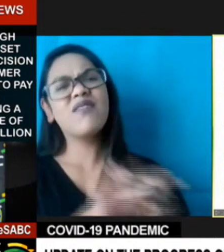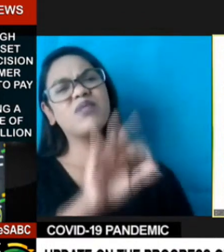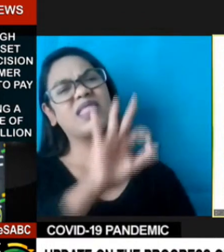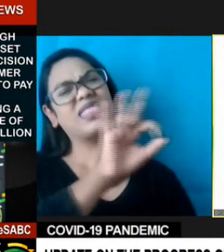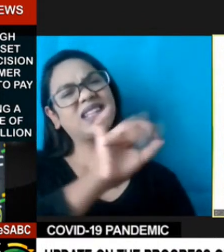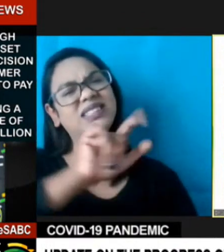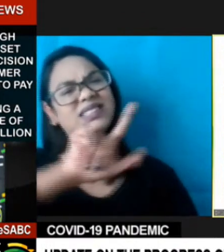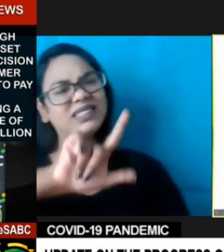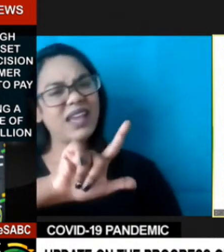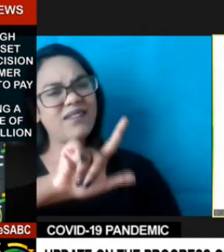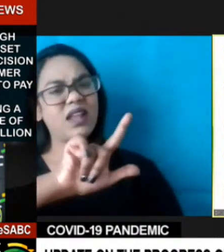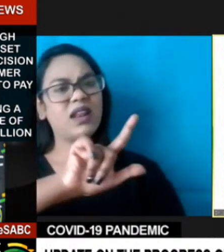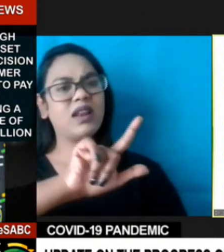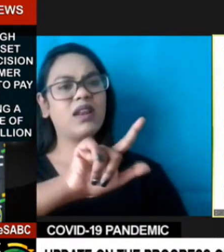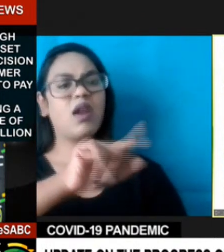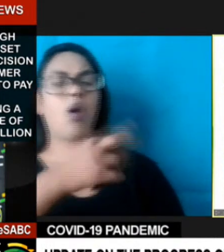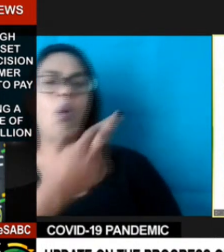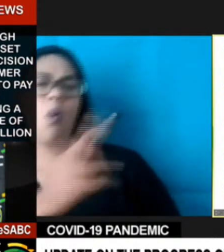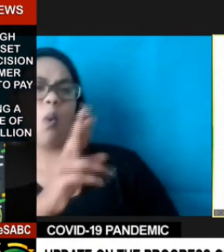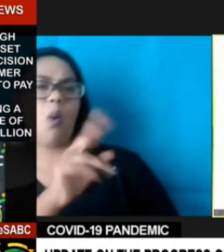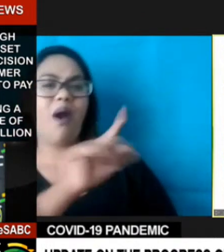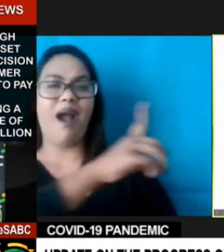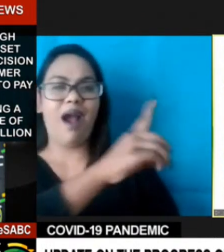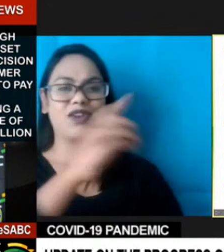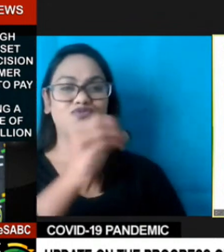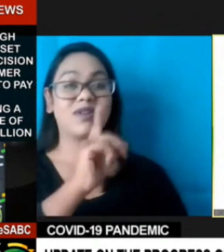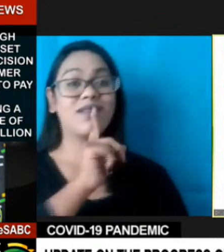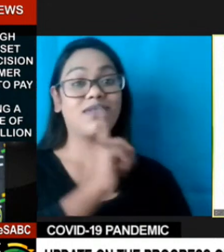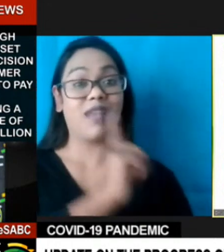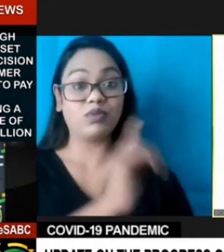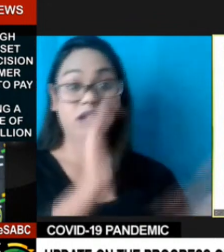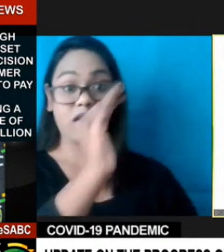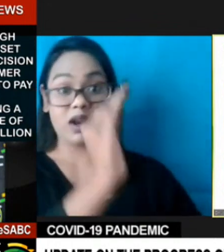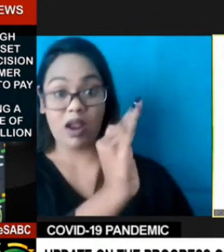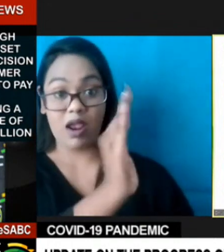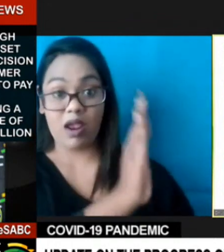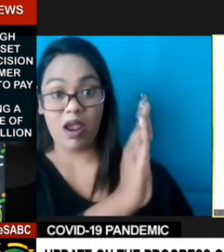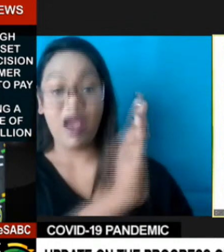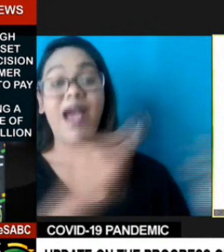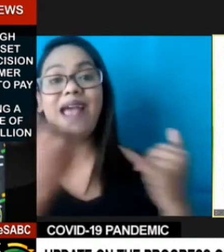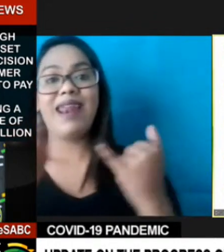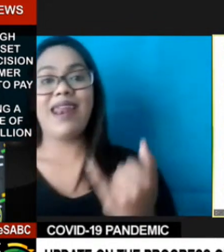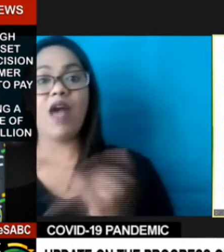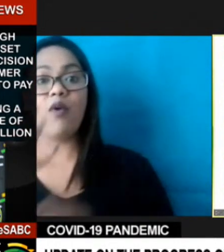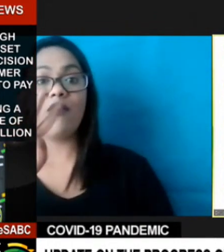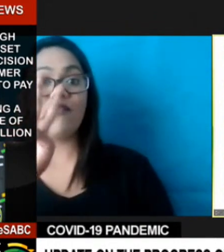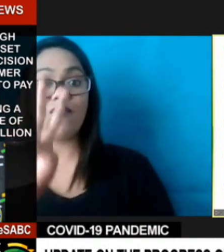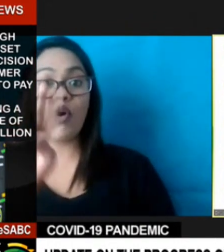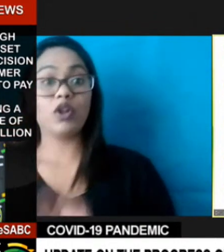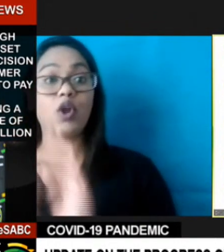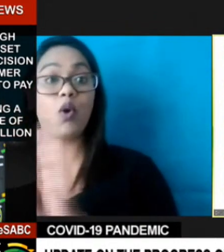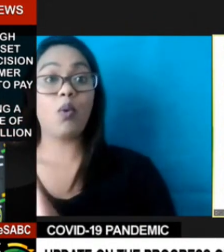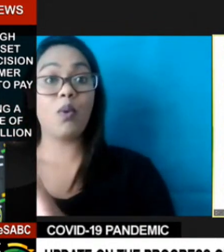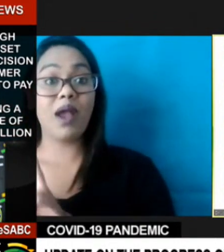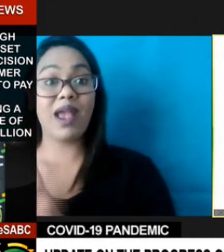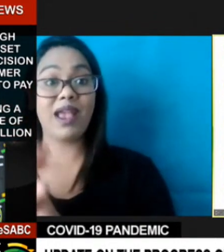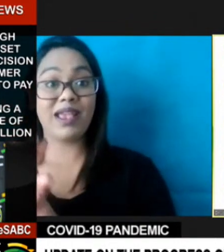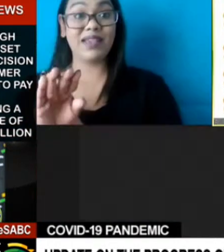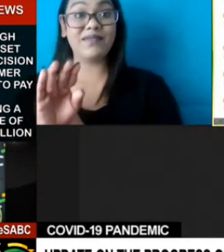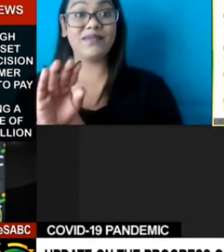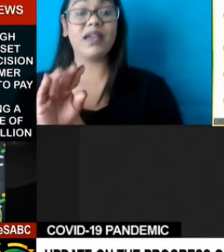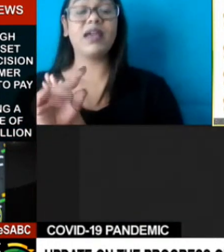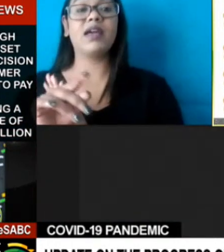37 already now in this fourth wave, when at the highest of the third wave, it was 33